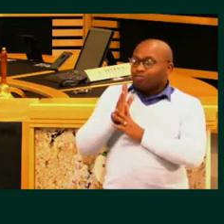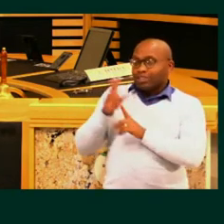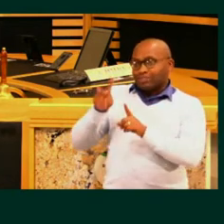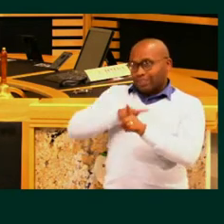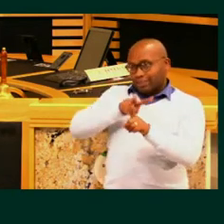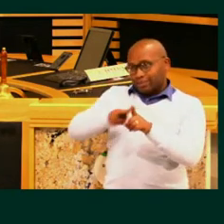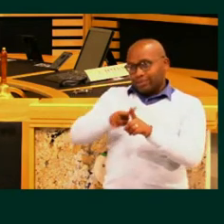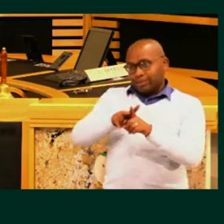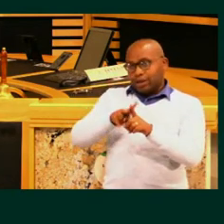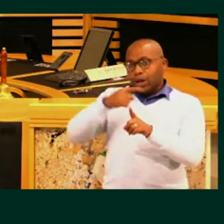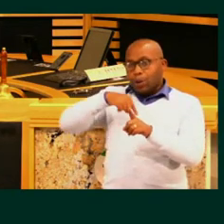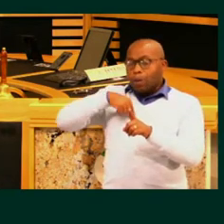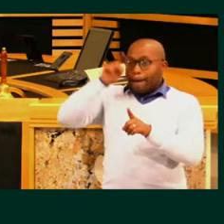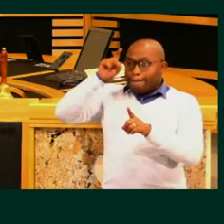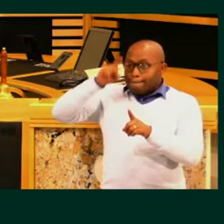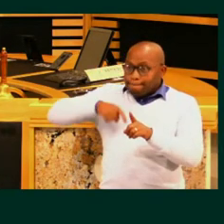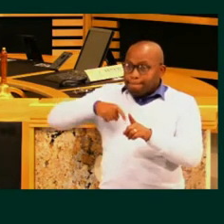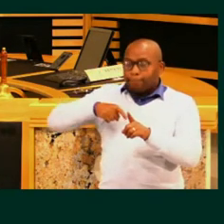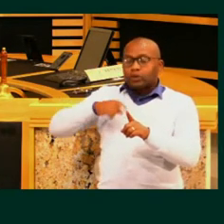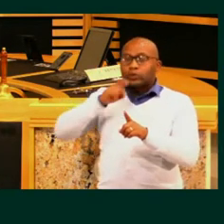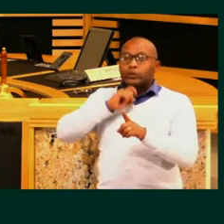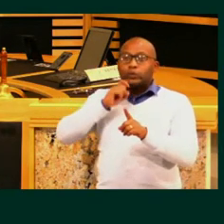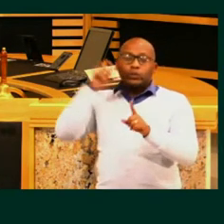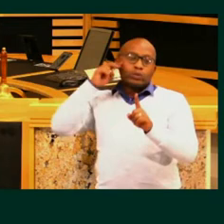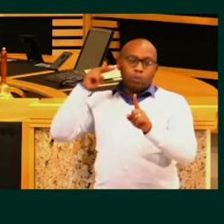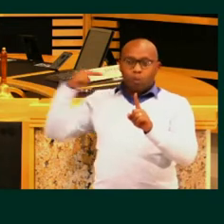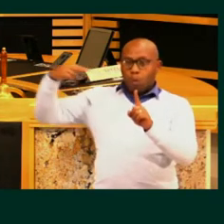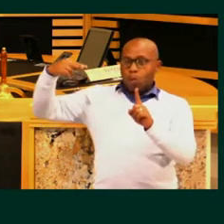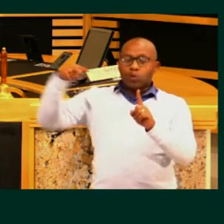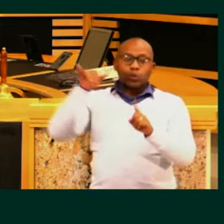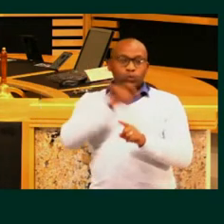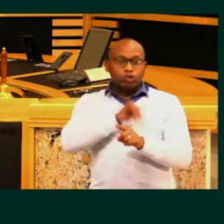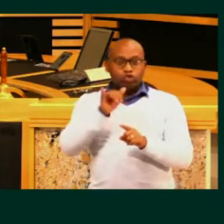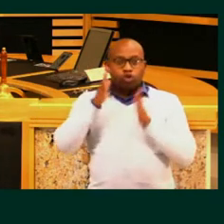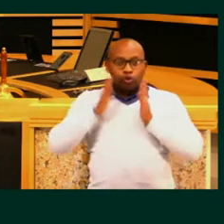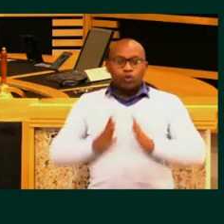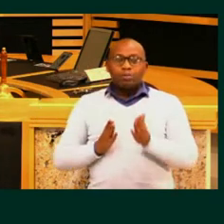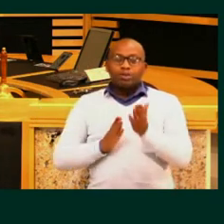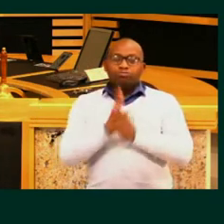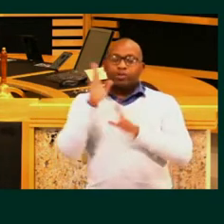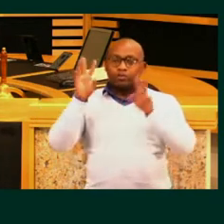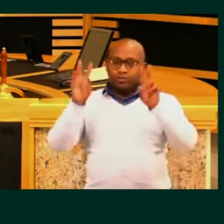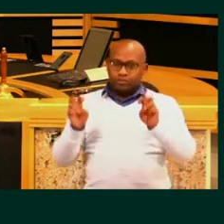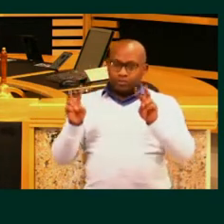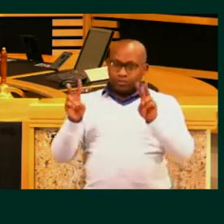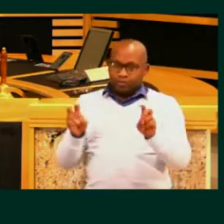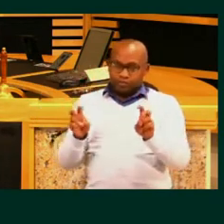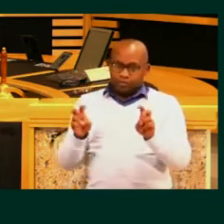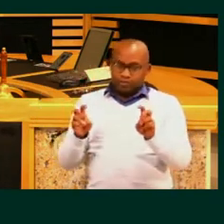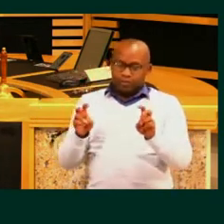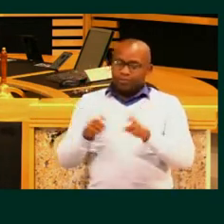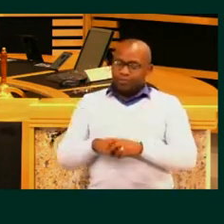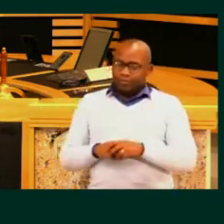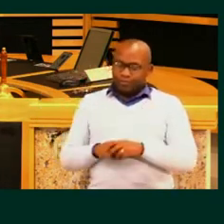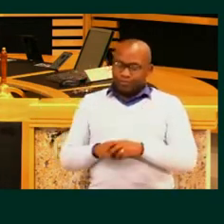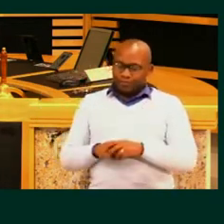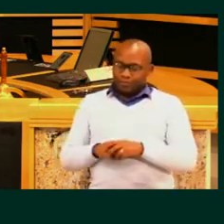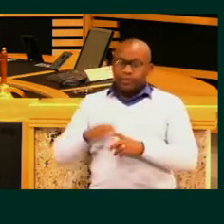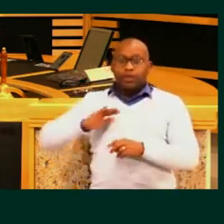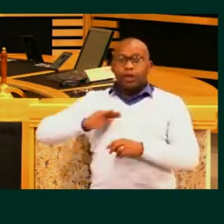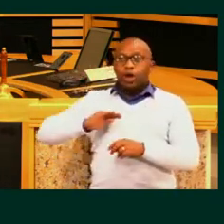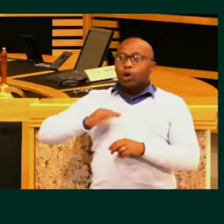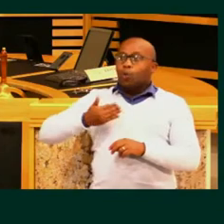approach we are making that it is a human right violation women of all ages continue to be